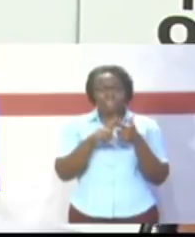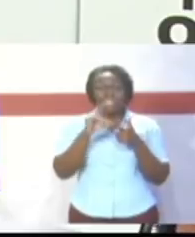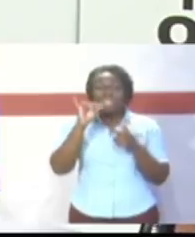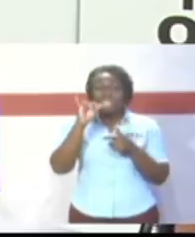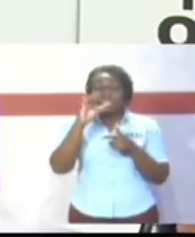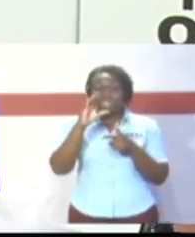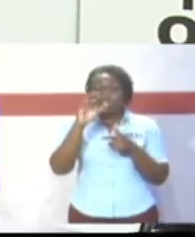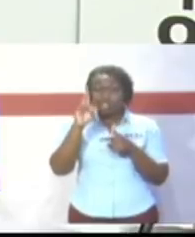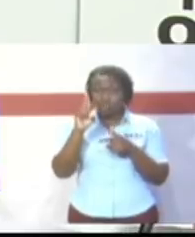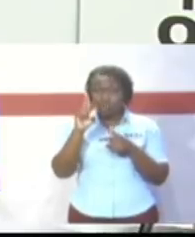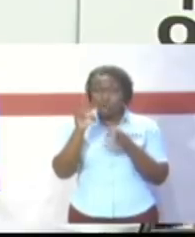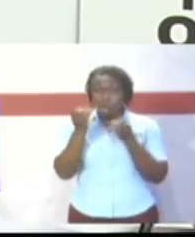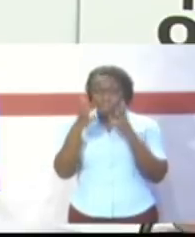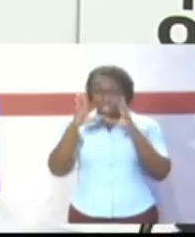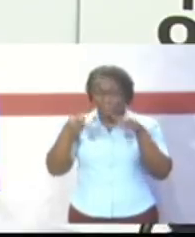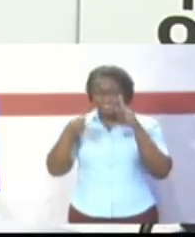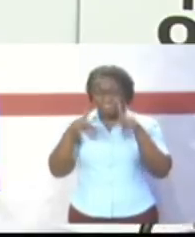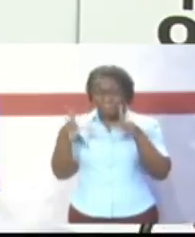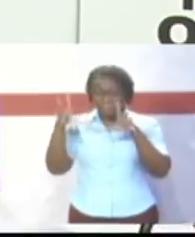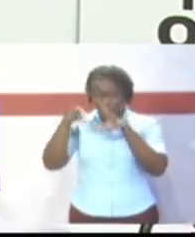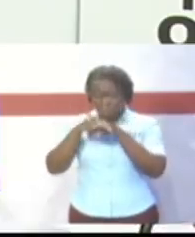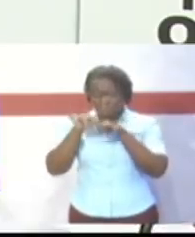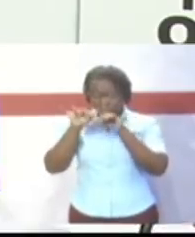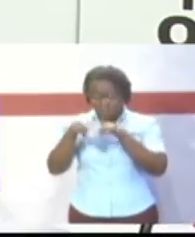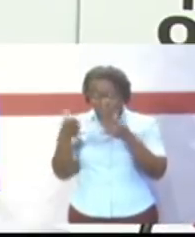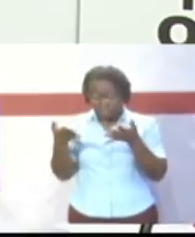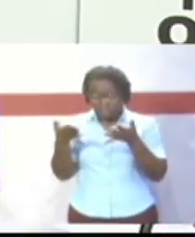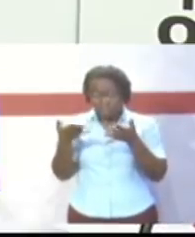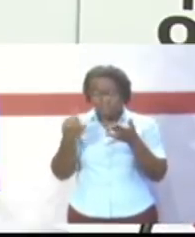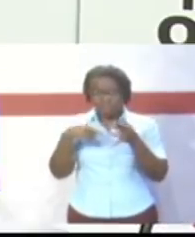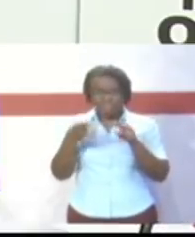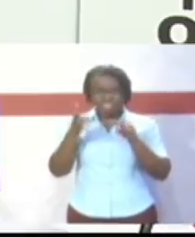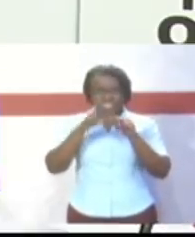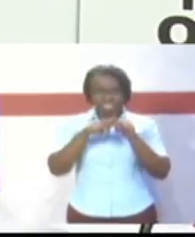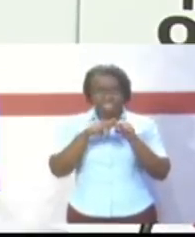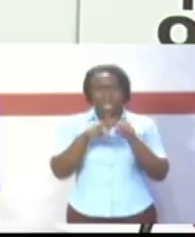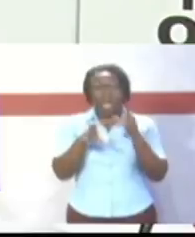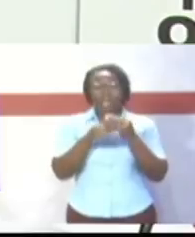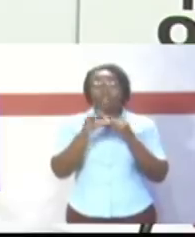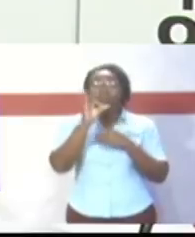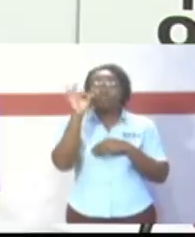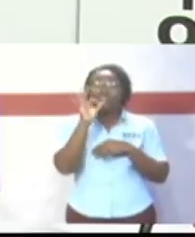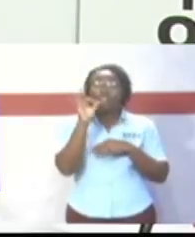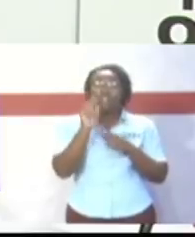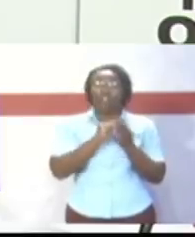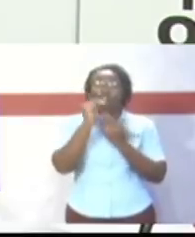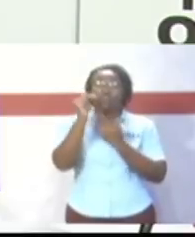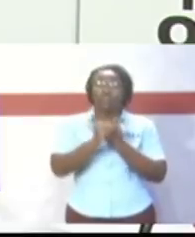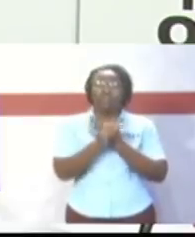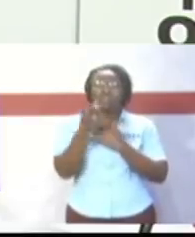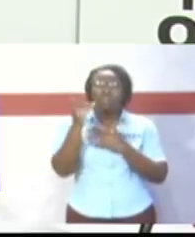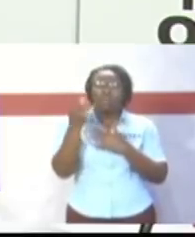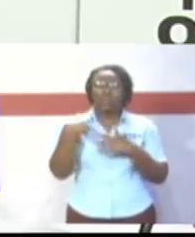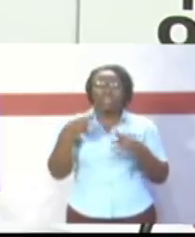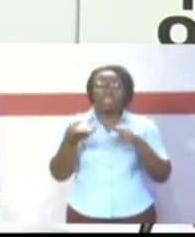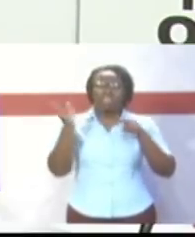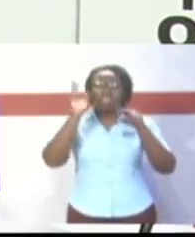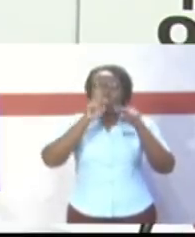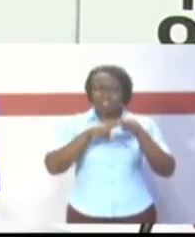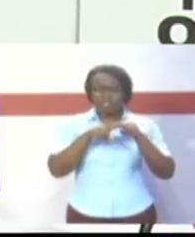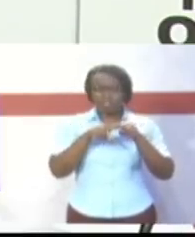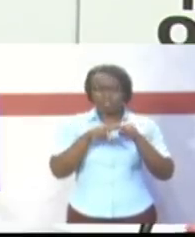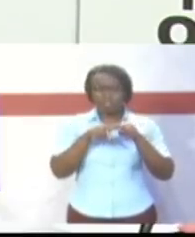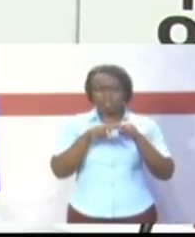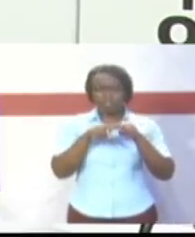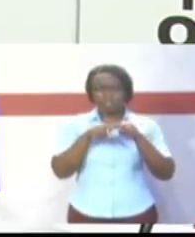and emergency. Over the last week and on Friday, November 19th, we increased the ICU capacity based on